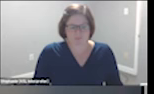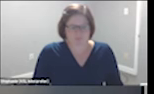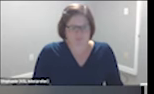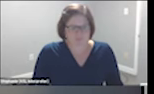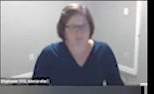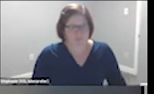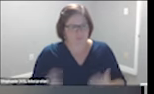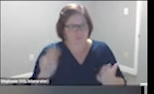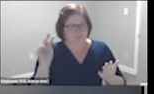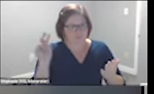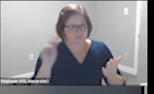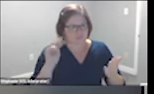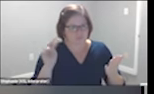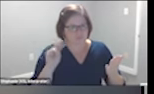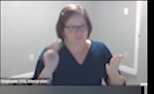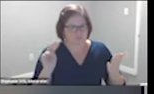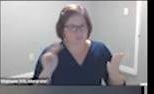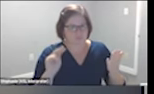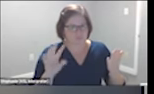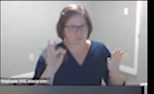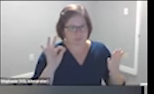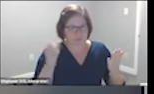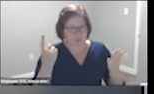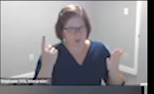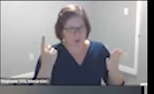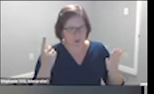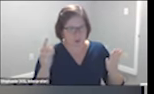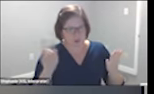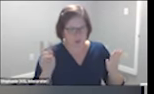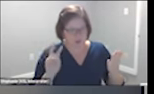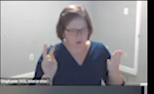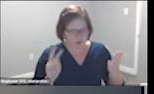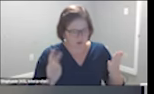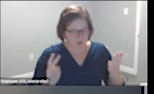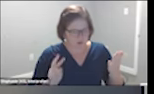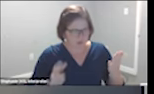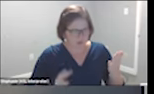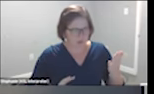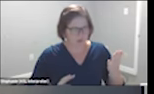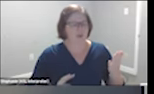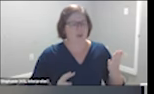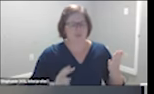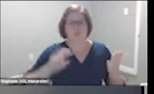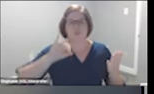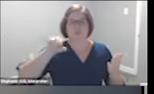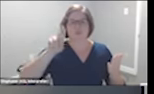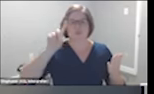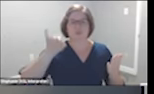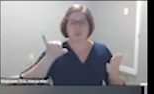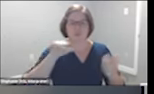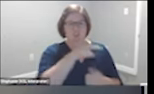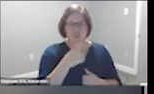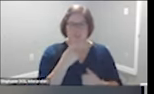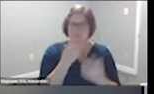moment and pick one out for us to go over. So I'm going to go with Judy, who says, "Great talk,